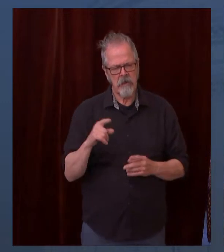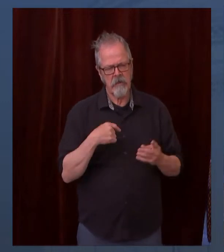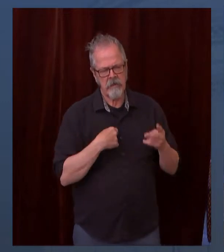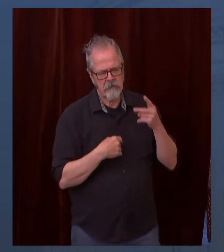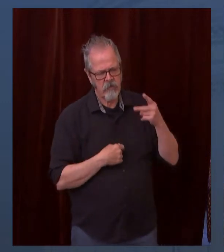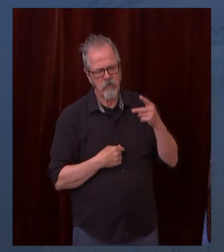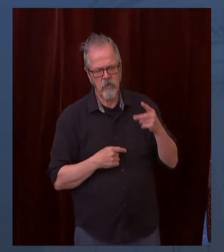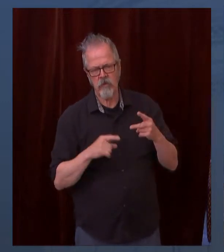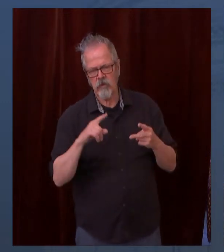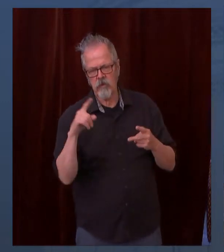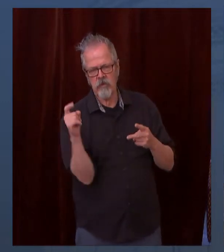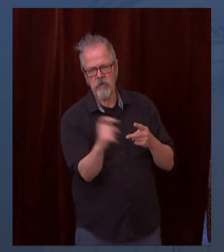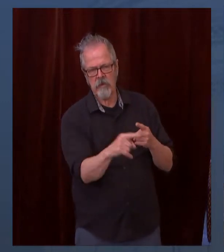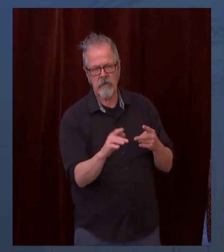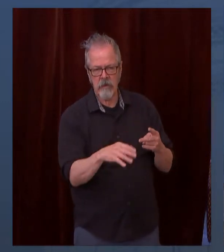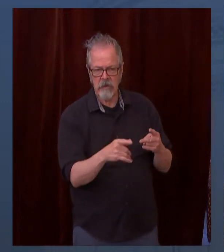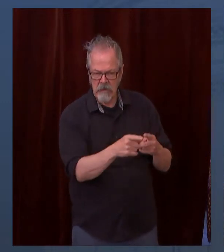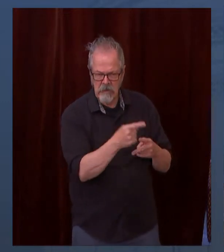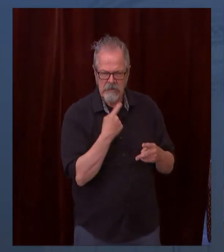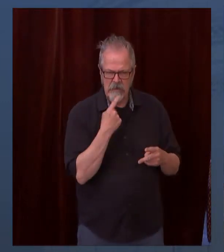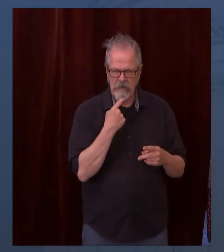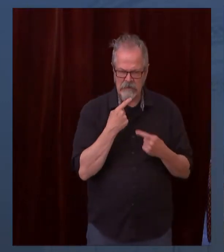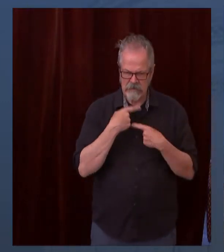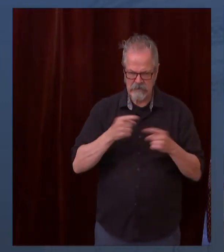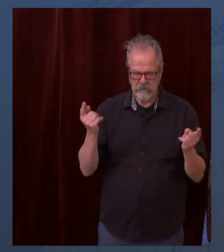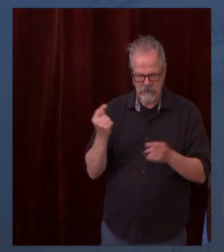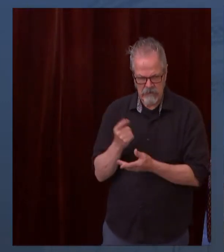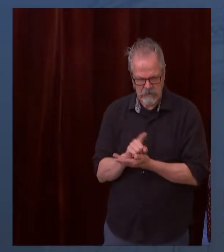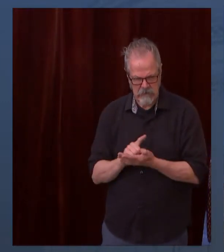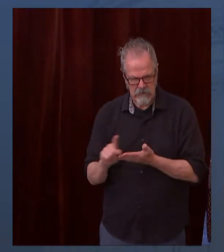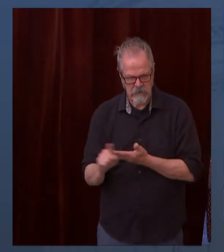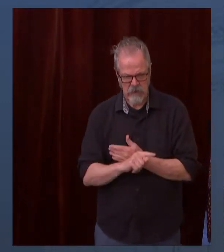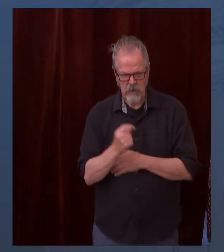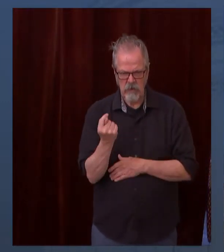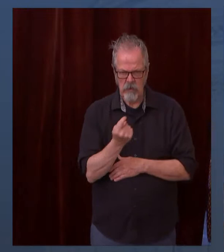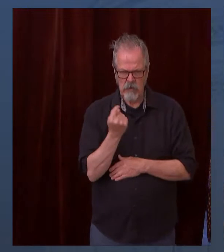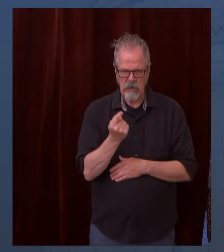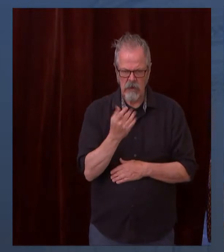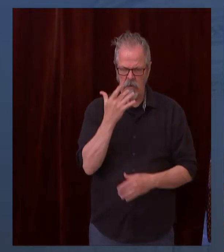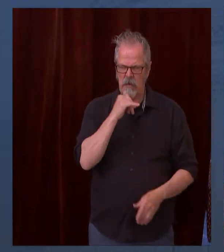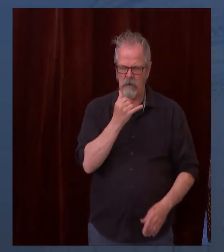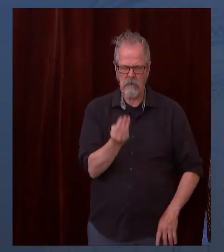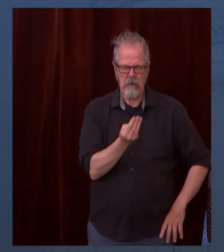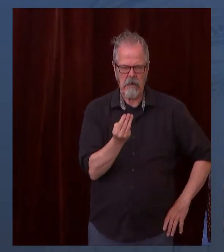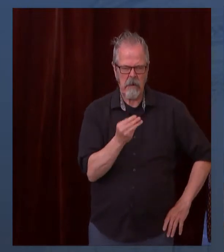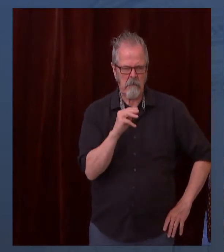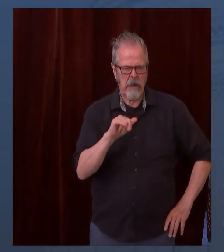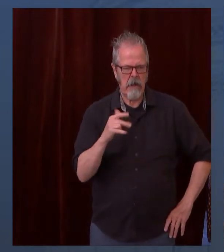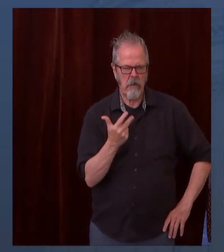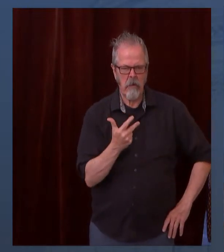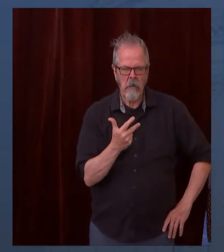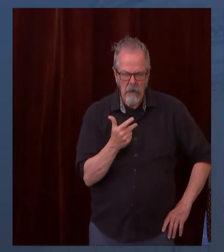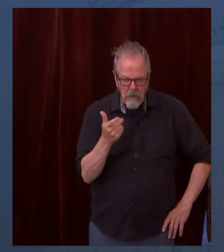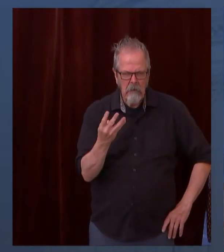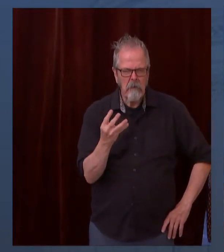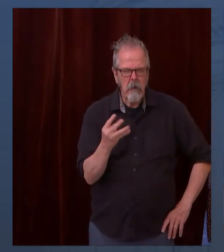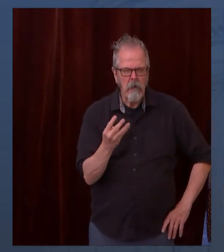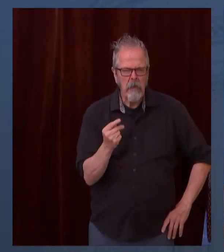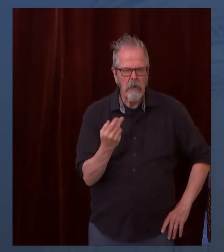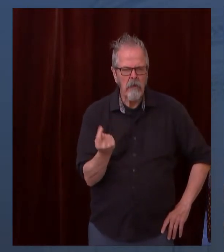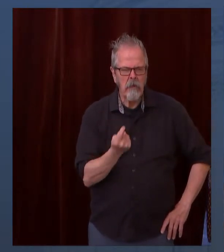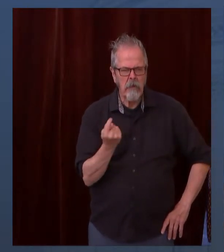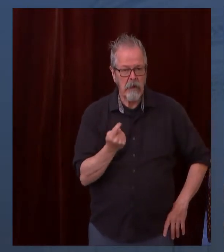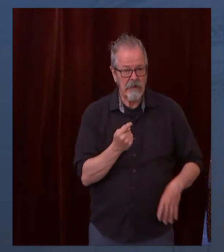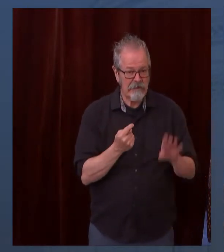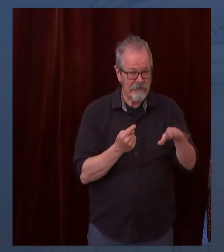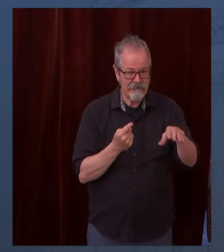that was current through, I think, April 2nd for case rates and March 30th for hospitalization rates. Do you know the date ranges for what the most recent